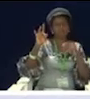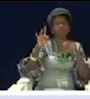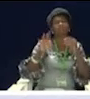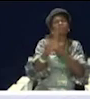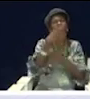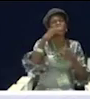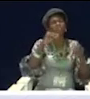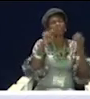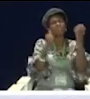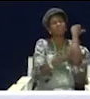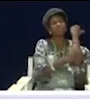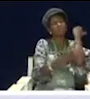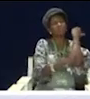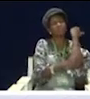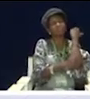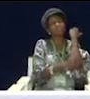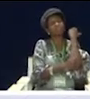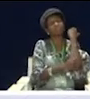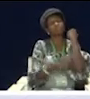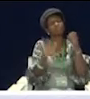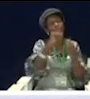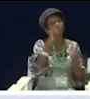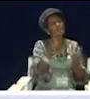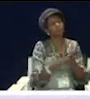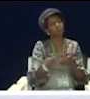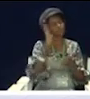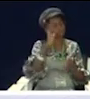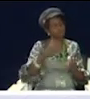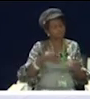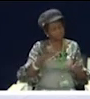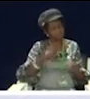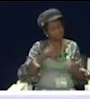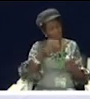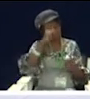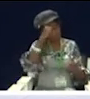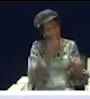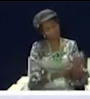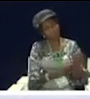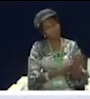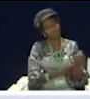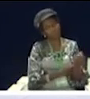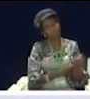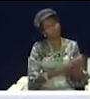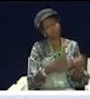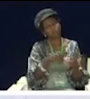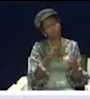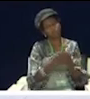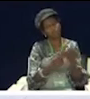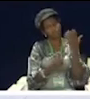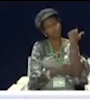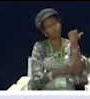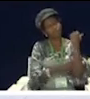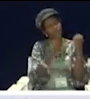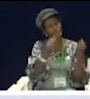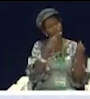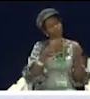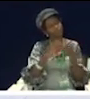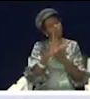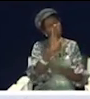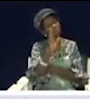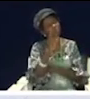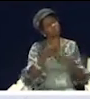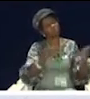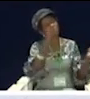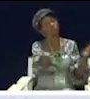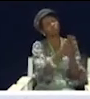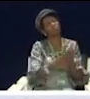Abraham, your wife is still going to have a son. In fact, he got to say, Abraham said, God, let's stop